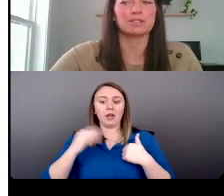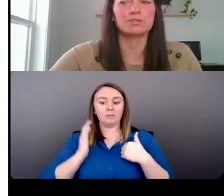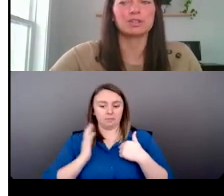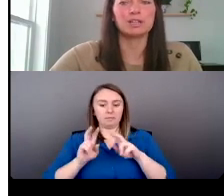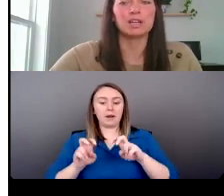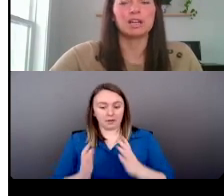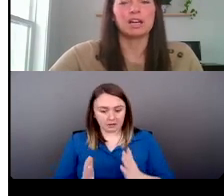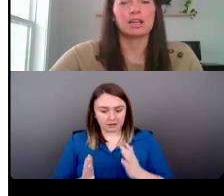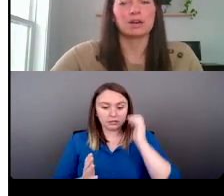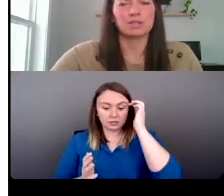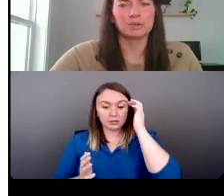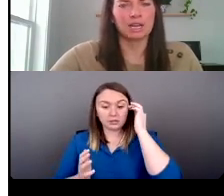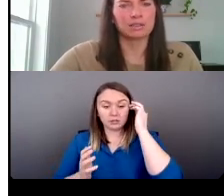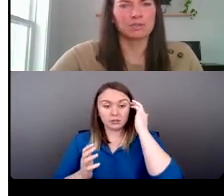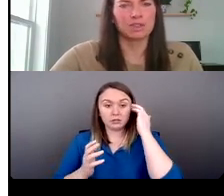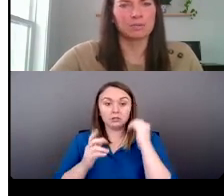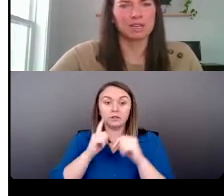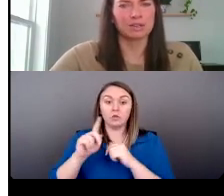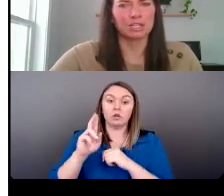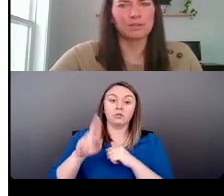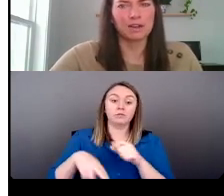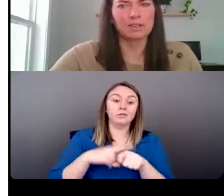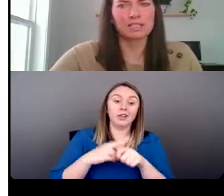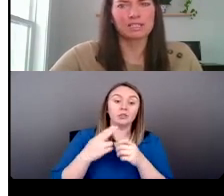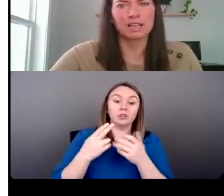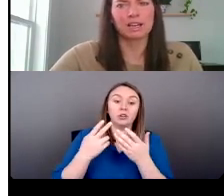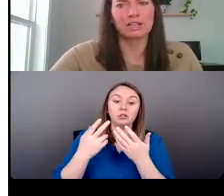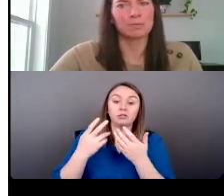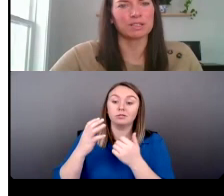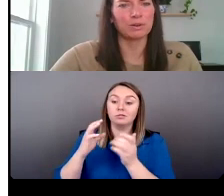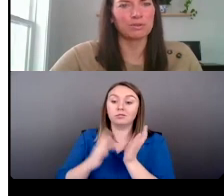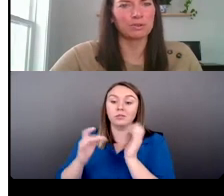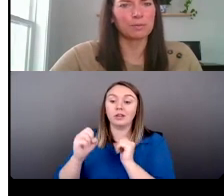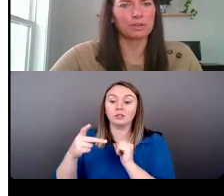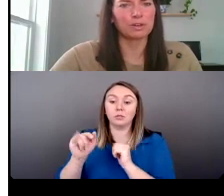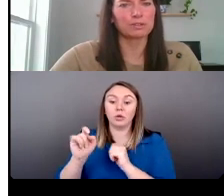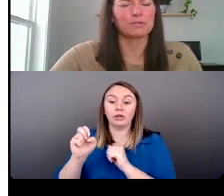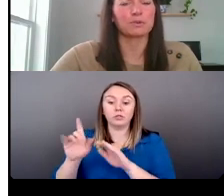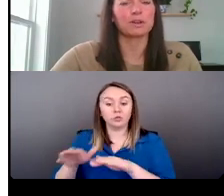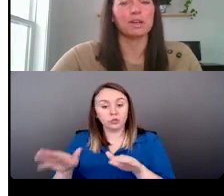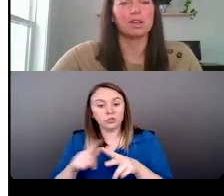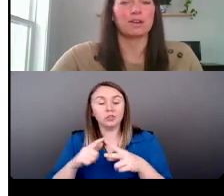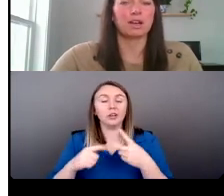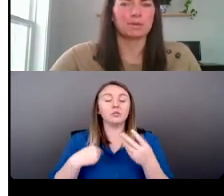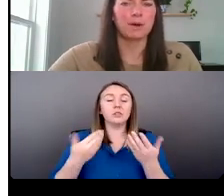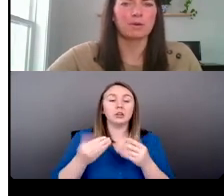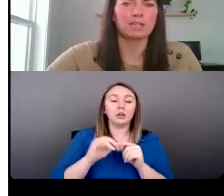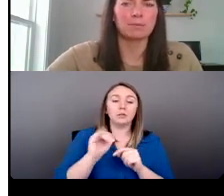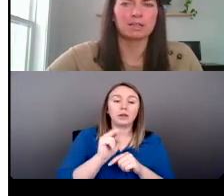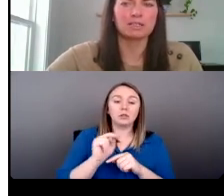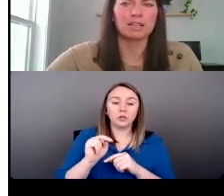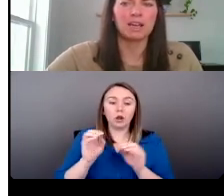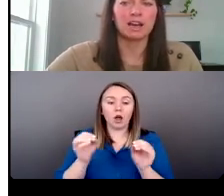Exploited Children. And then I was also an analyst for the Hennepin County Sheriff's Office here in Minnesota for a couple of years before finding my spot